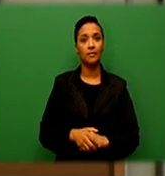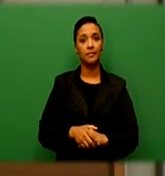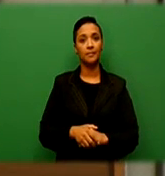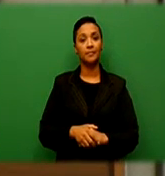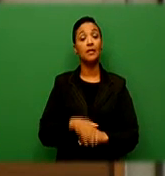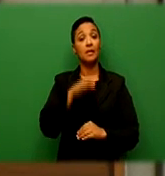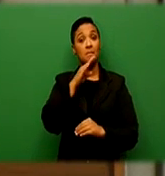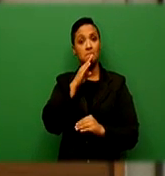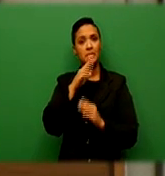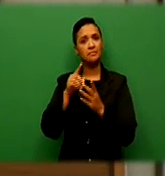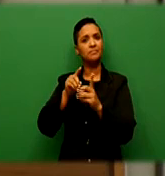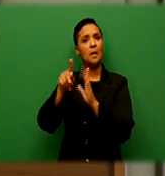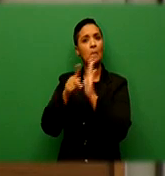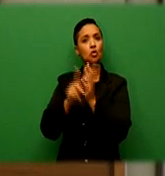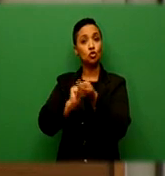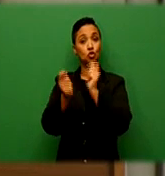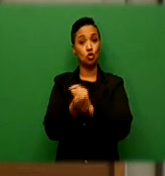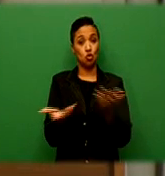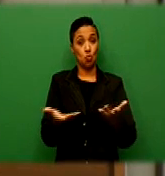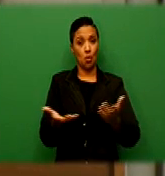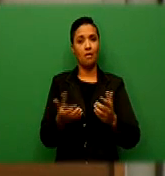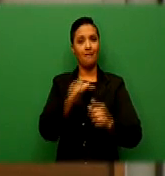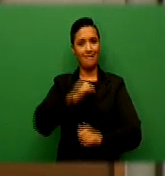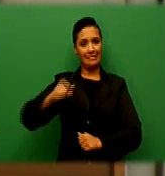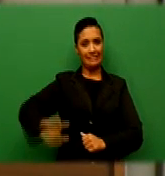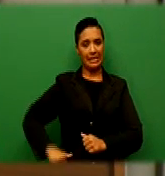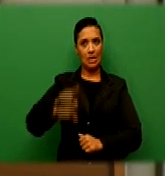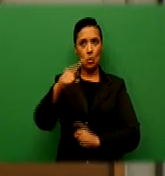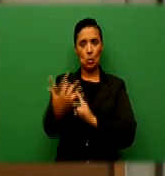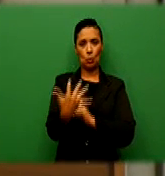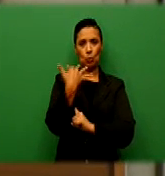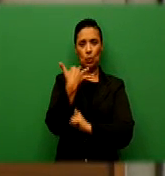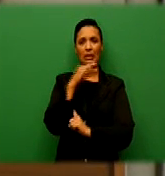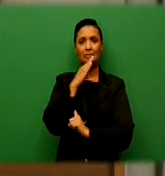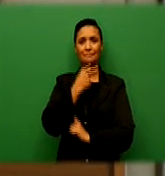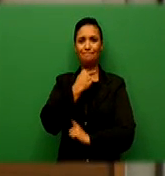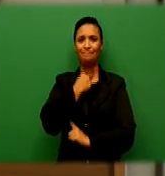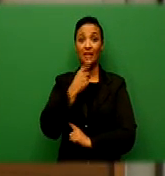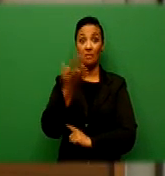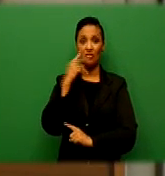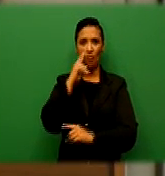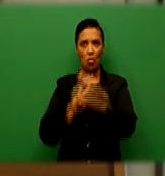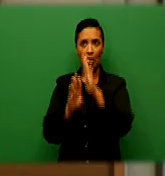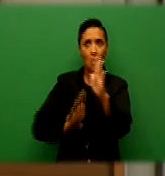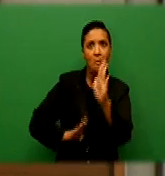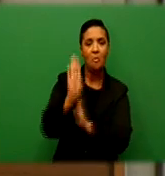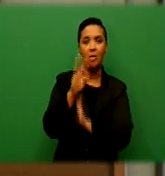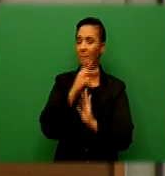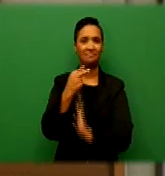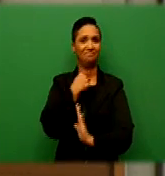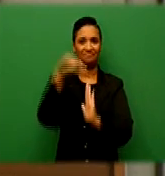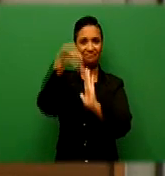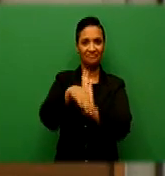stimulus measures in China, which overshadowed disappointing Chinese economic data, and the reaction